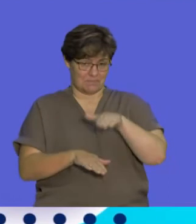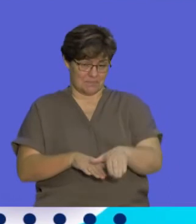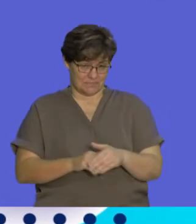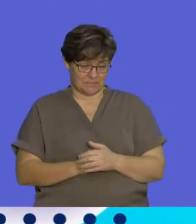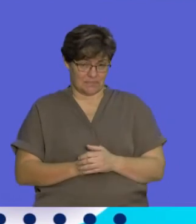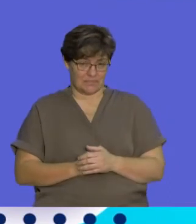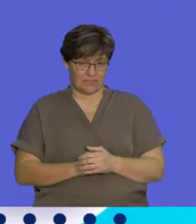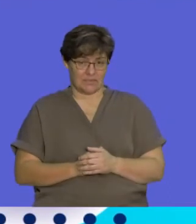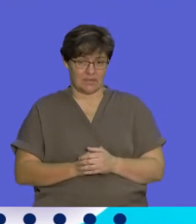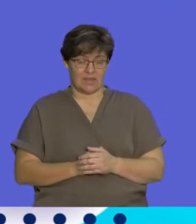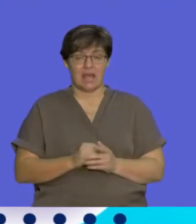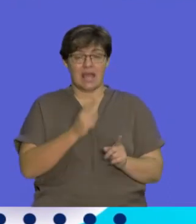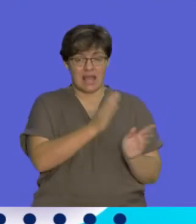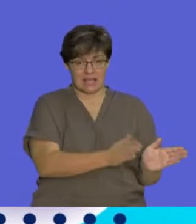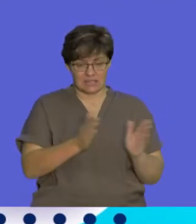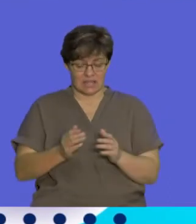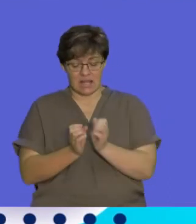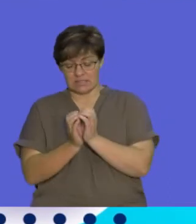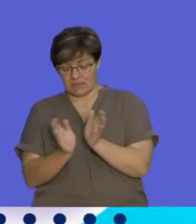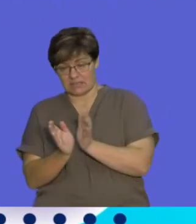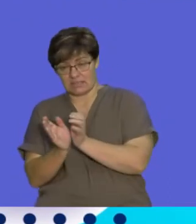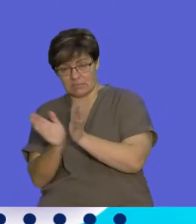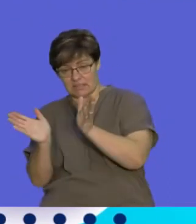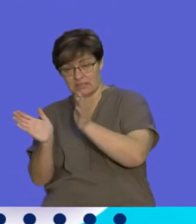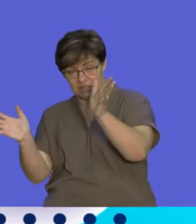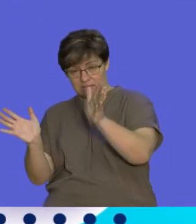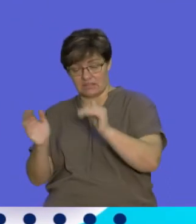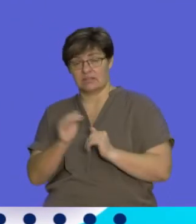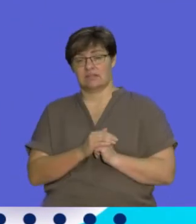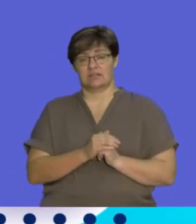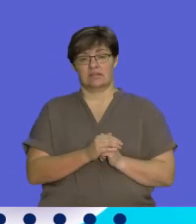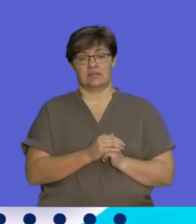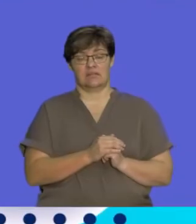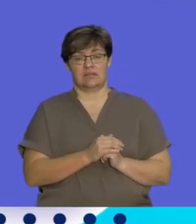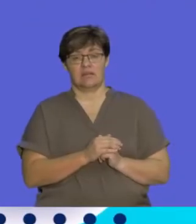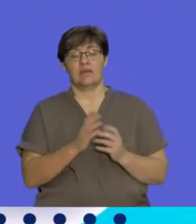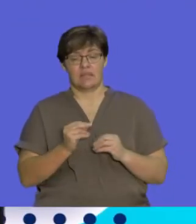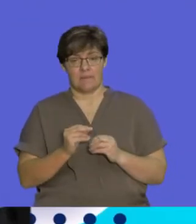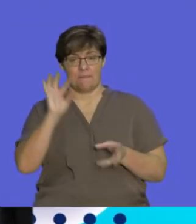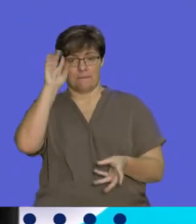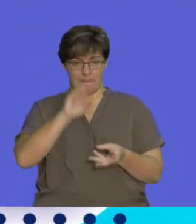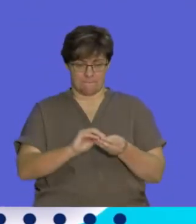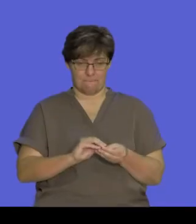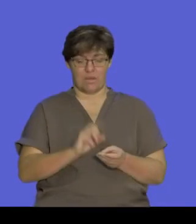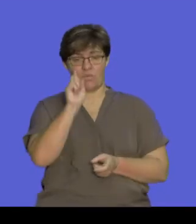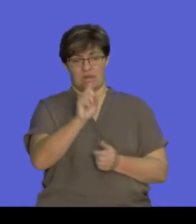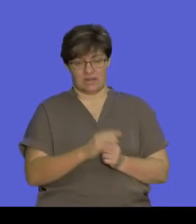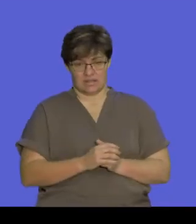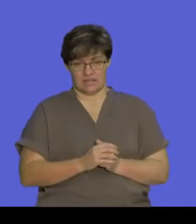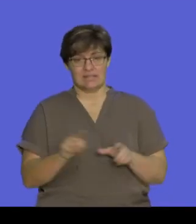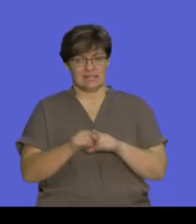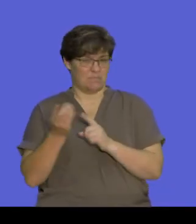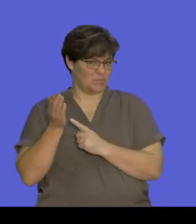case, in each time the branch split, notice vertically, they added up to 1. Just like I showed you over